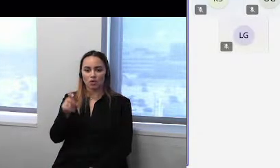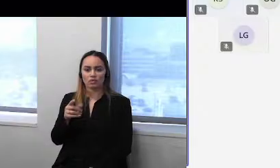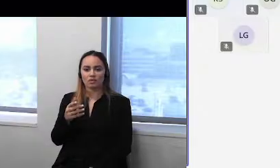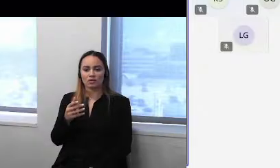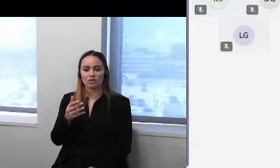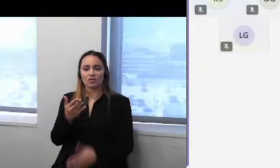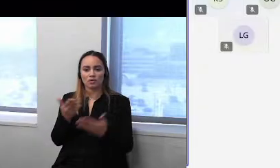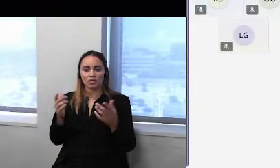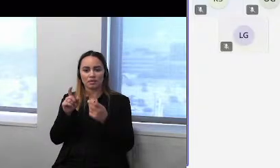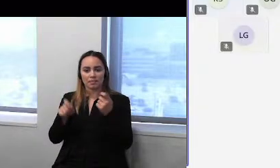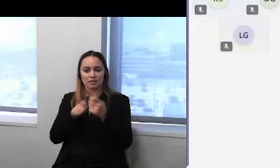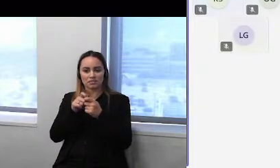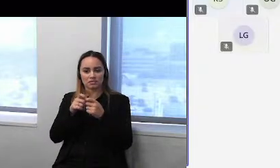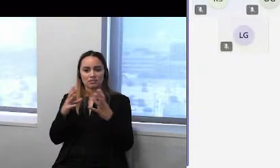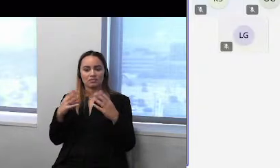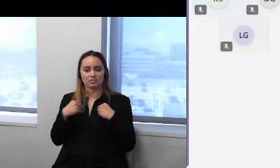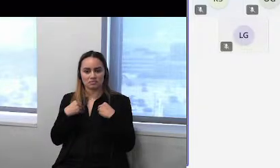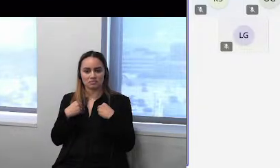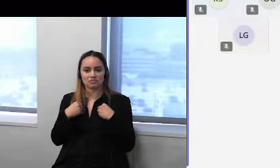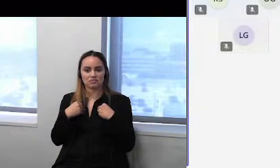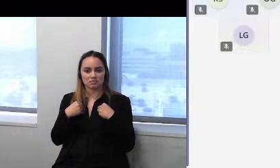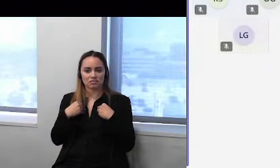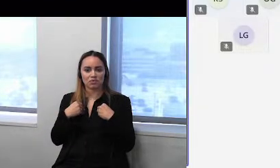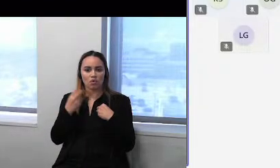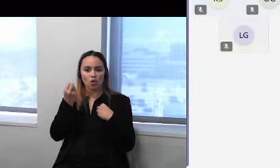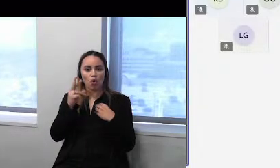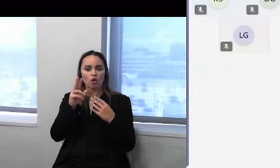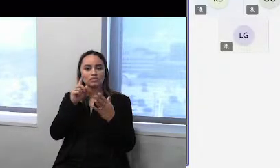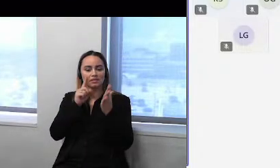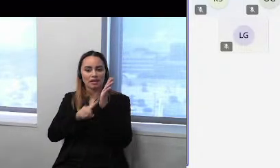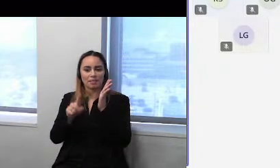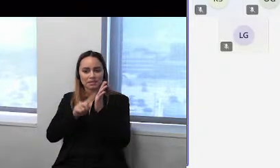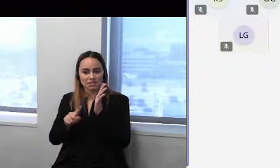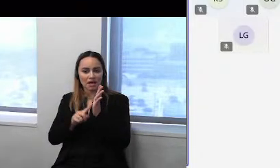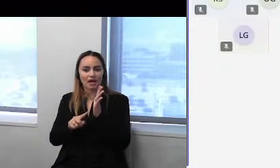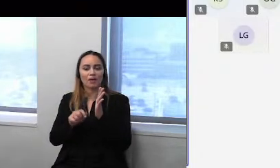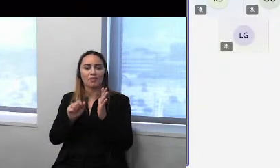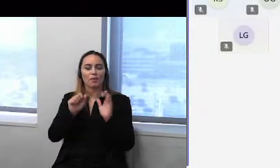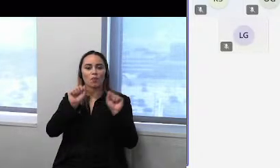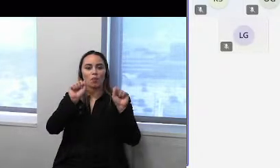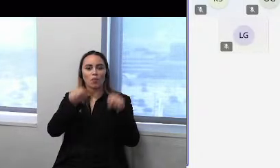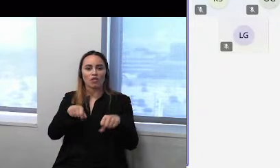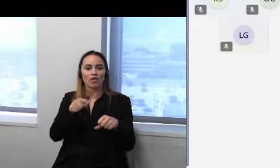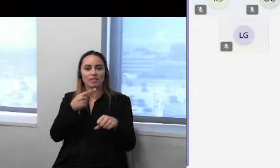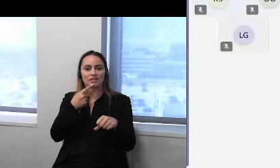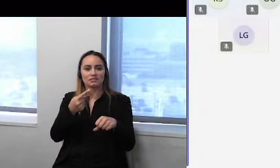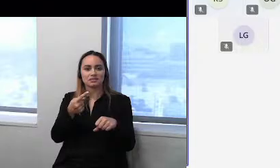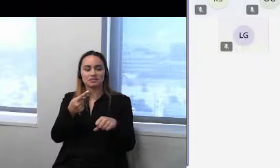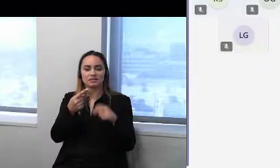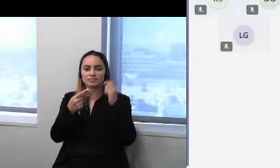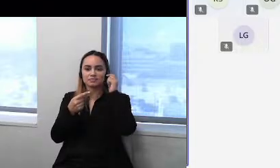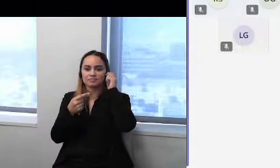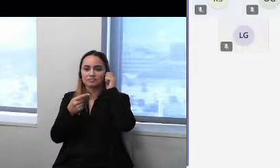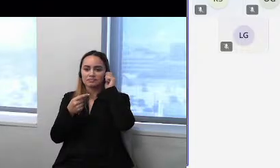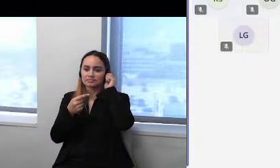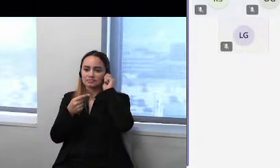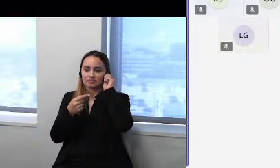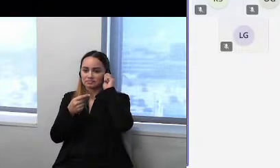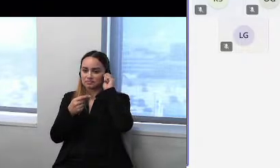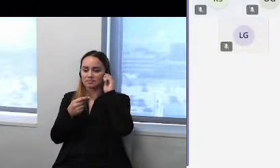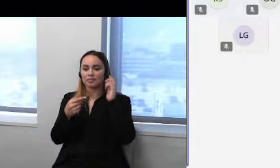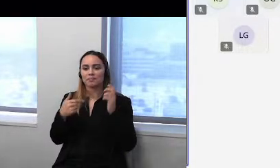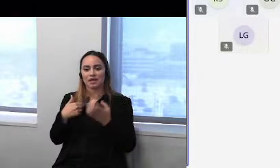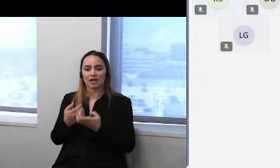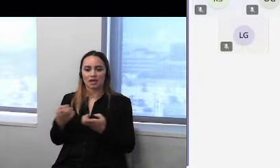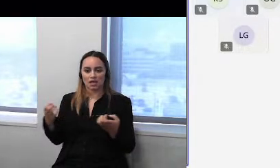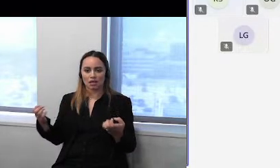is, or there were any revisions associated with it. I could tell you that I know my team knows them, which means my team has reviewed them. Personally,